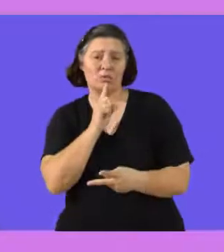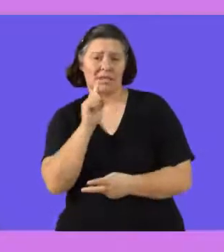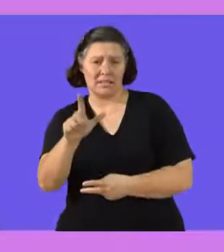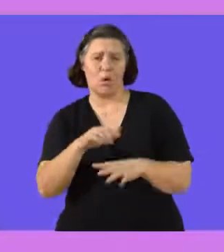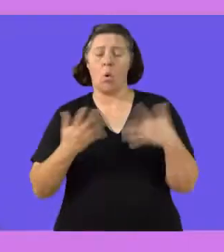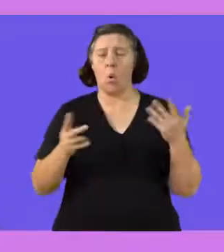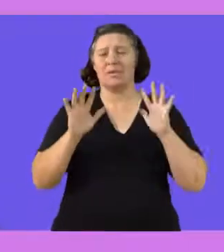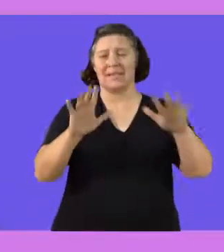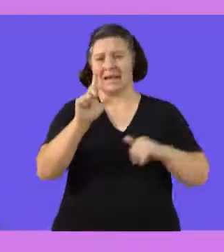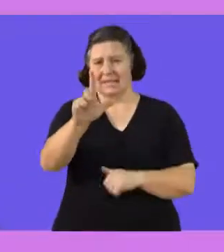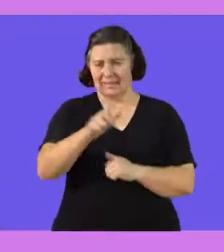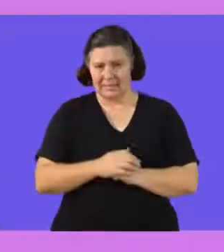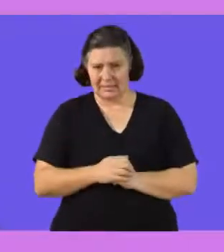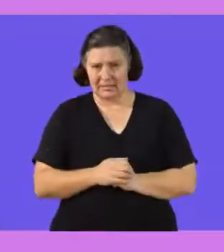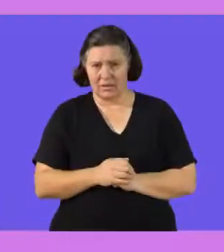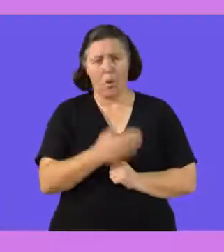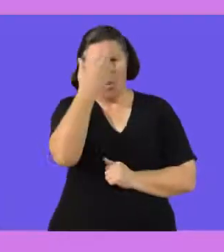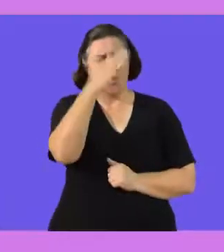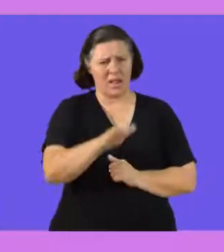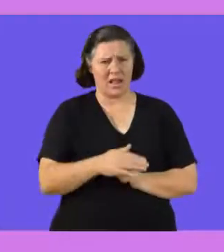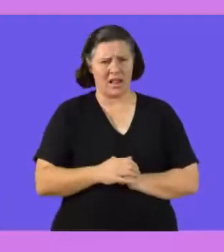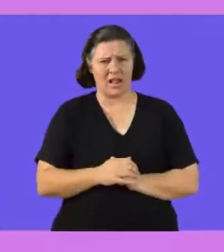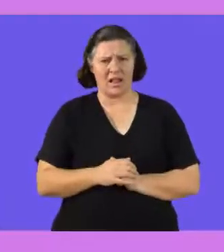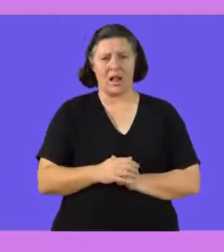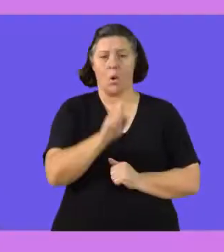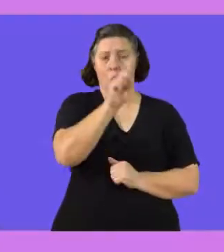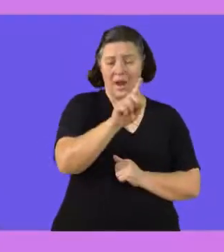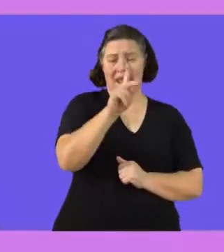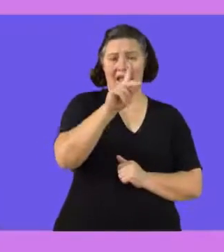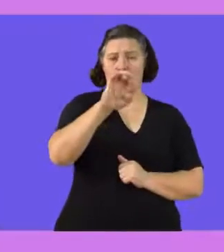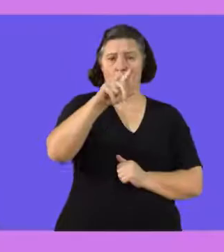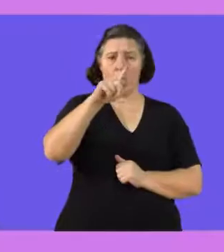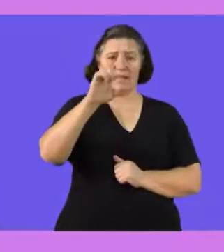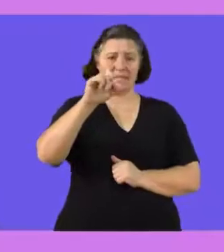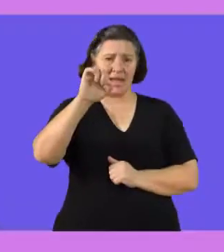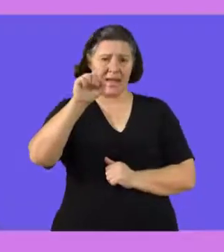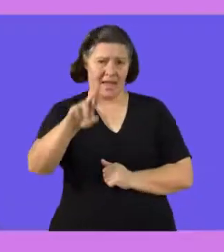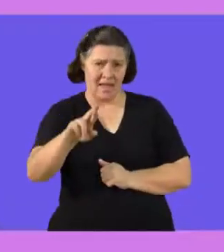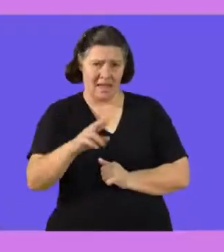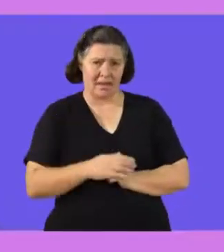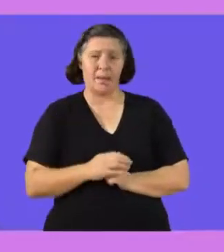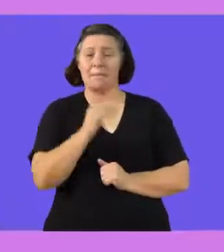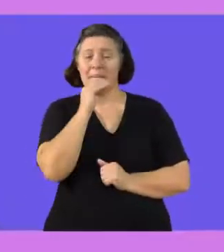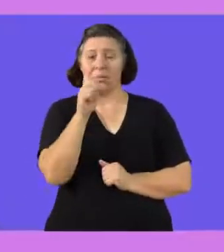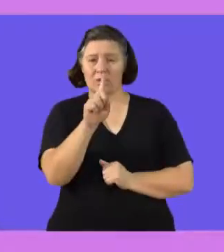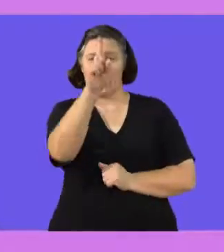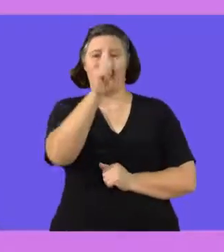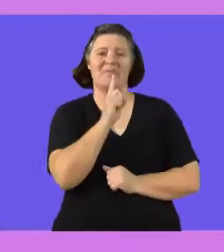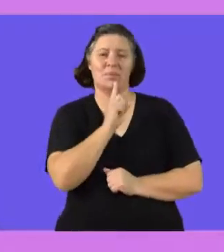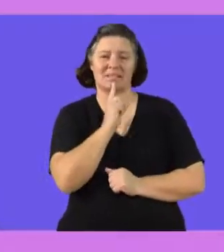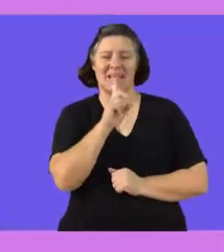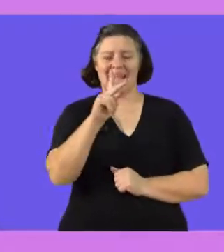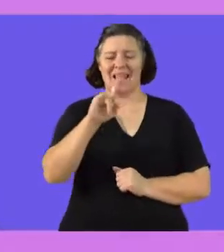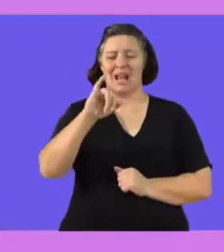1,000 liters, or 10 liters? We know that 1 kiloliter, remember the word kilo refers to 1,000,